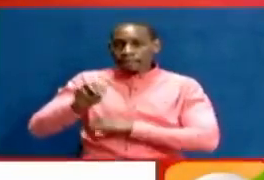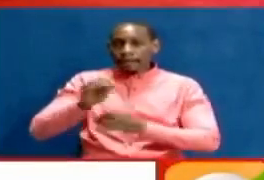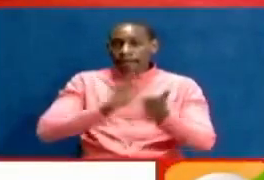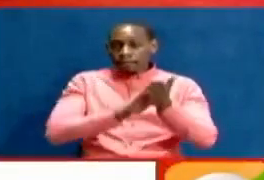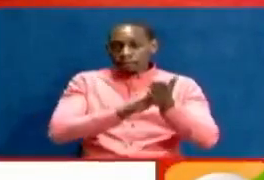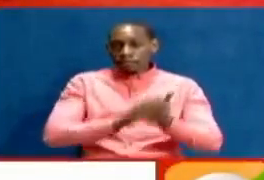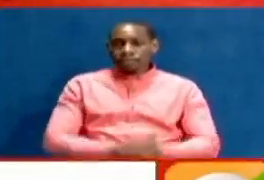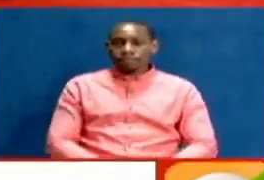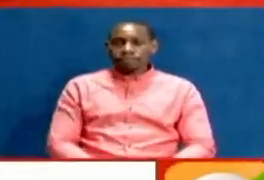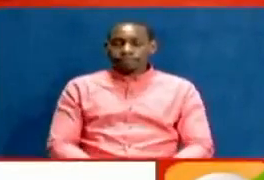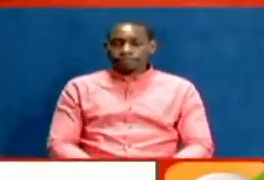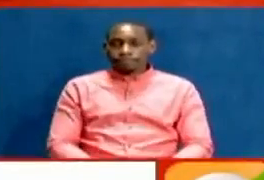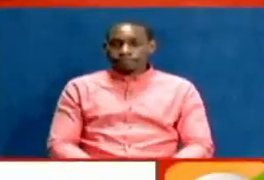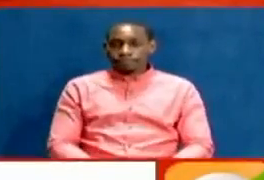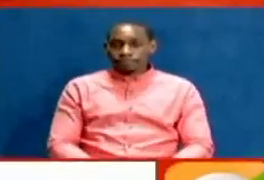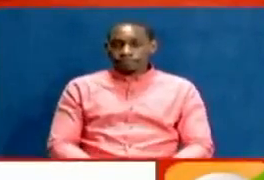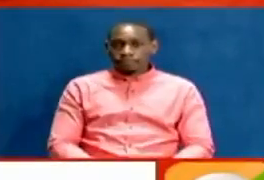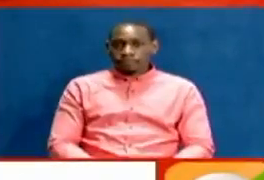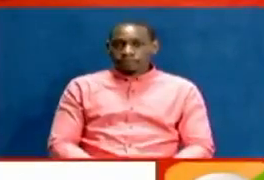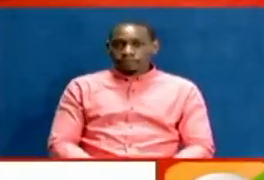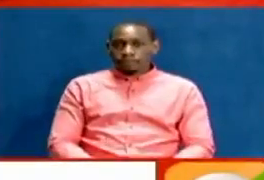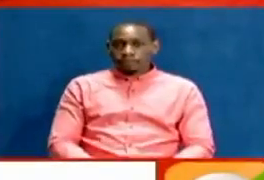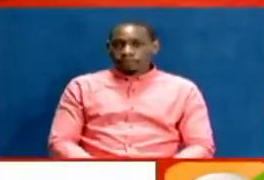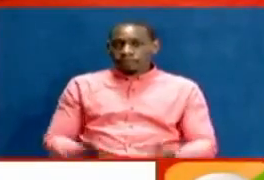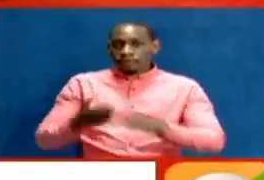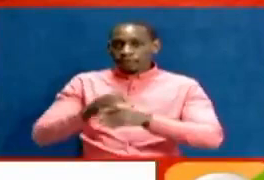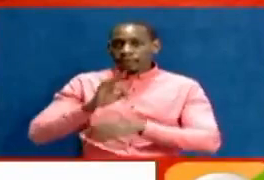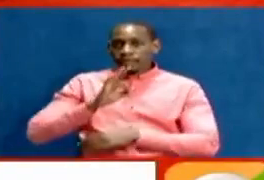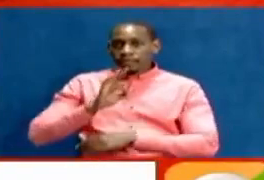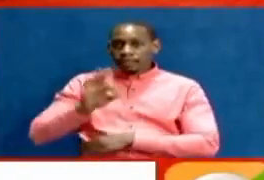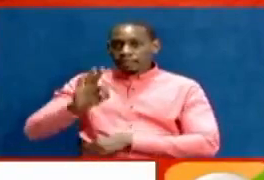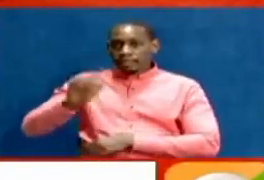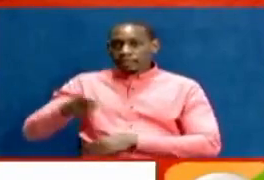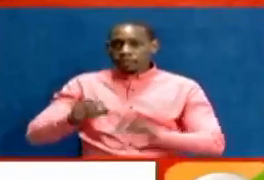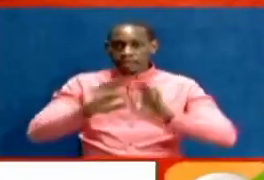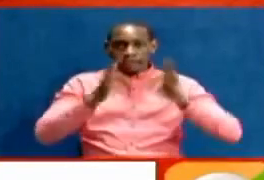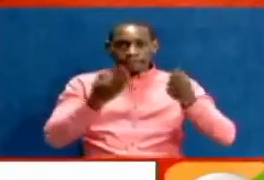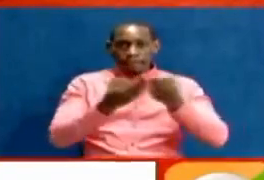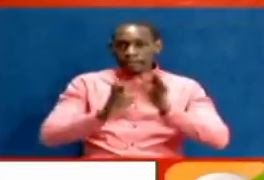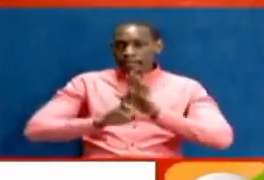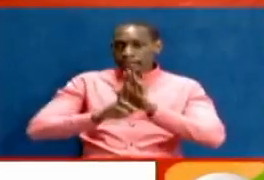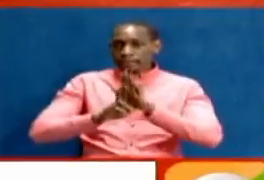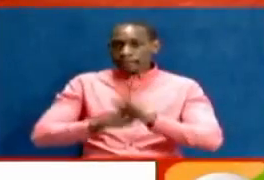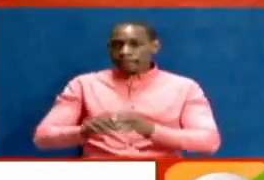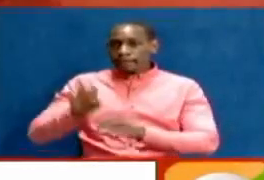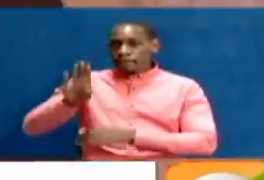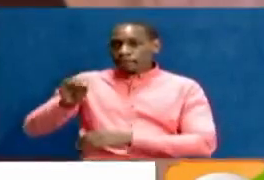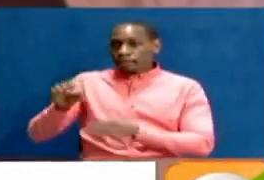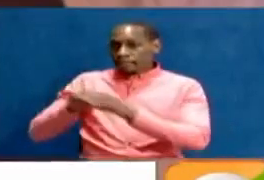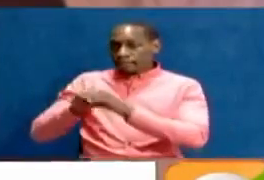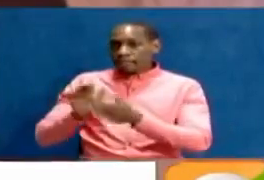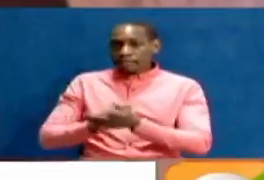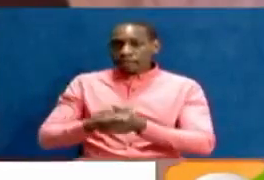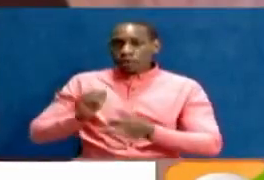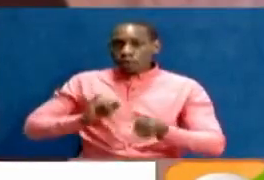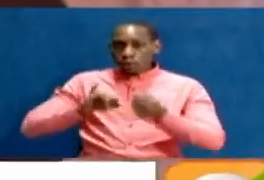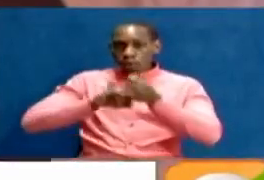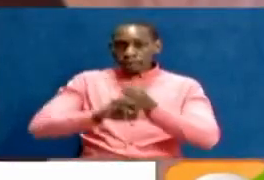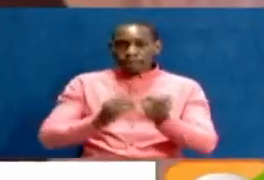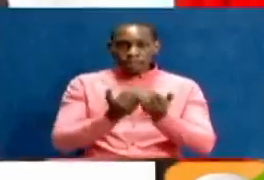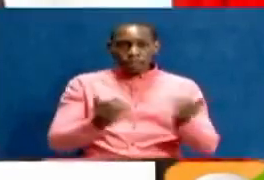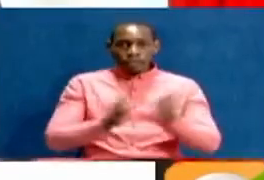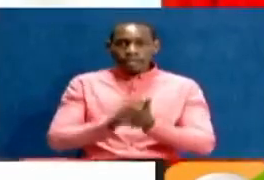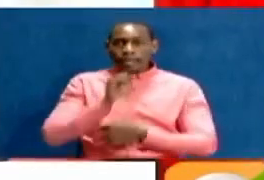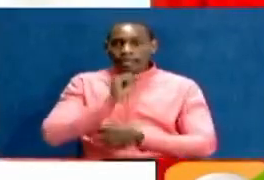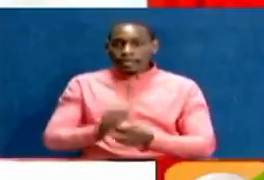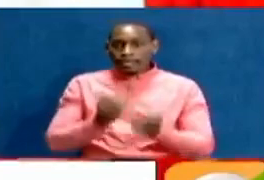recommendation. The over 3,000 large family was represented by 40 members, his wives, children